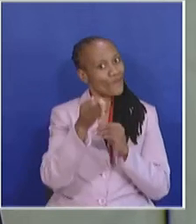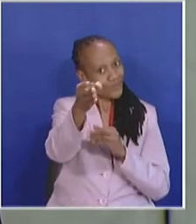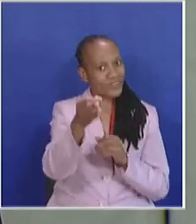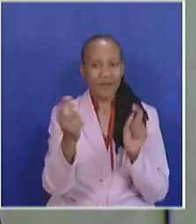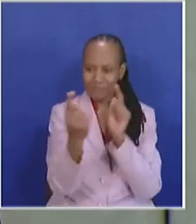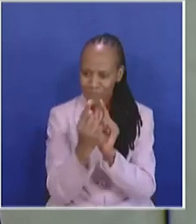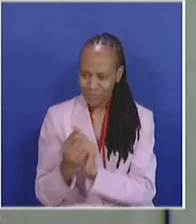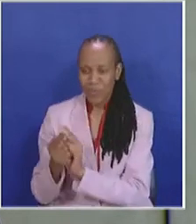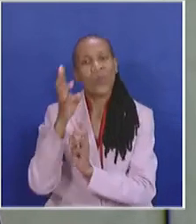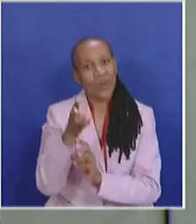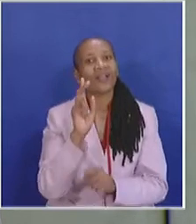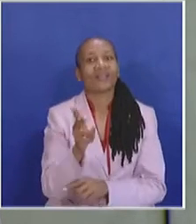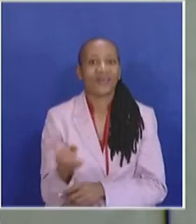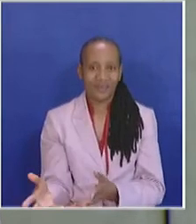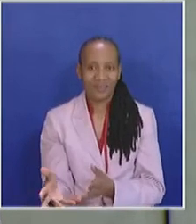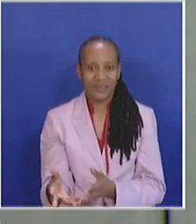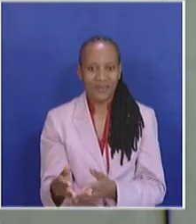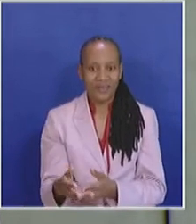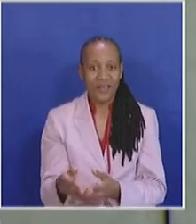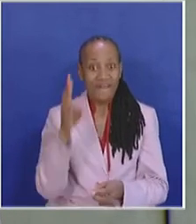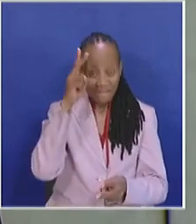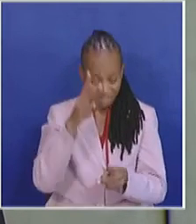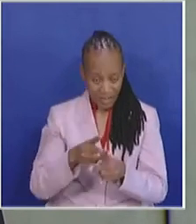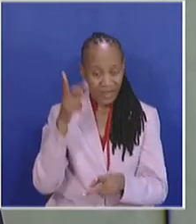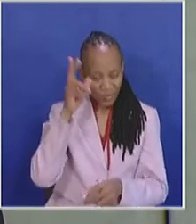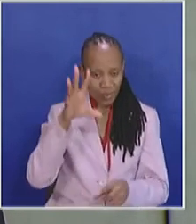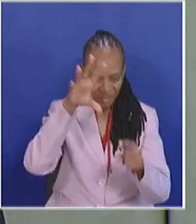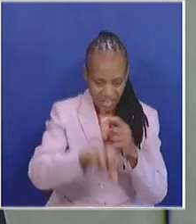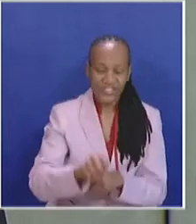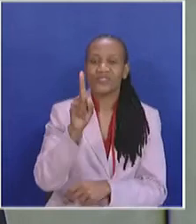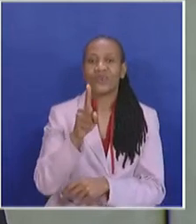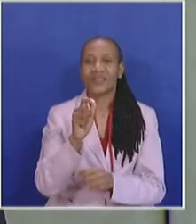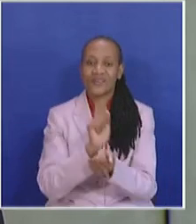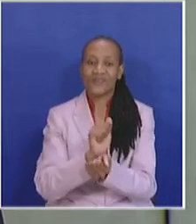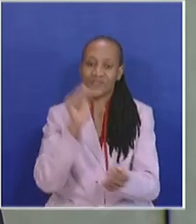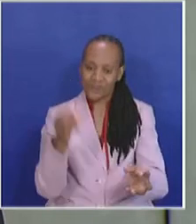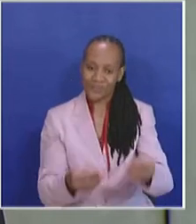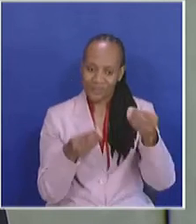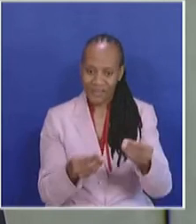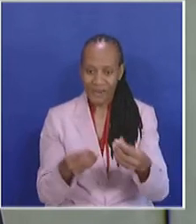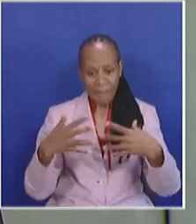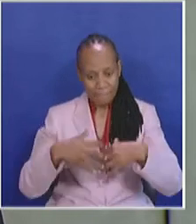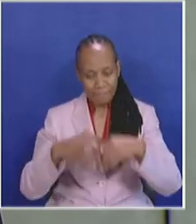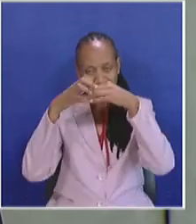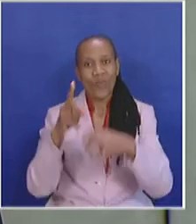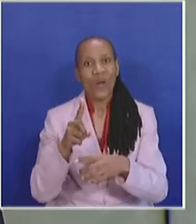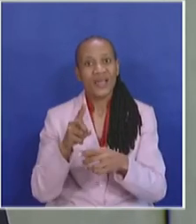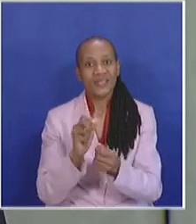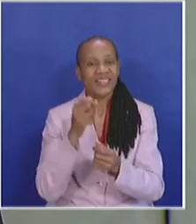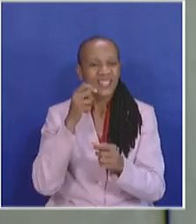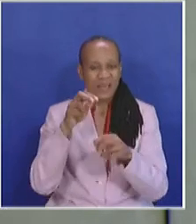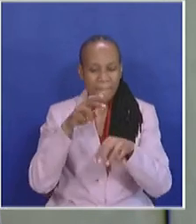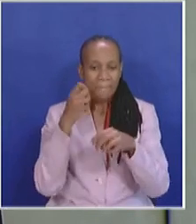engagements of this nature as we advance the vision of the Freedom Charter in creating a non-racial, non-sexist, prosperous